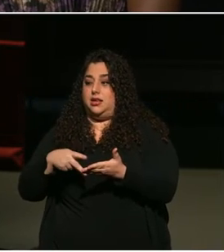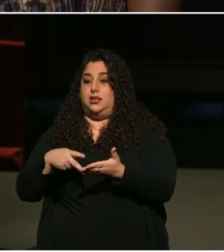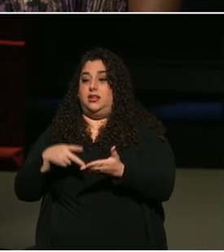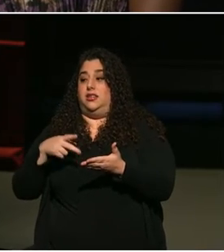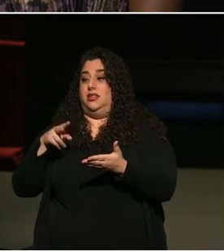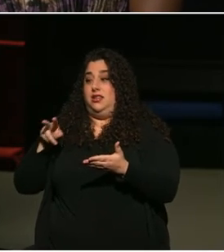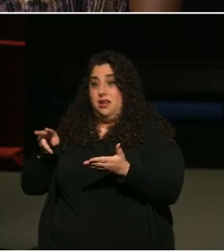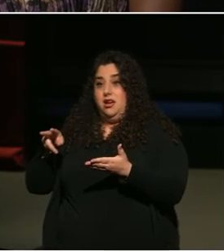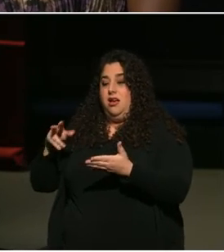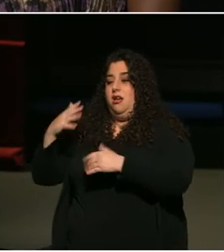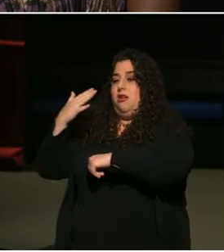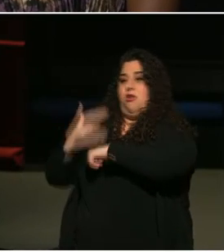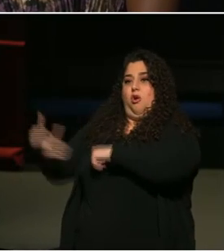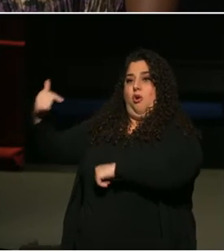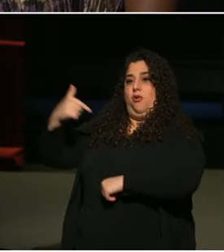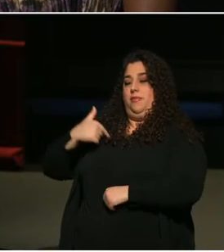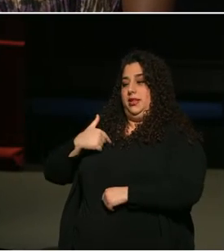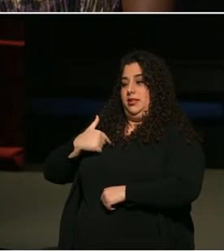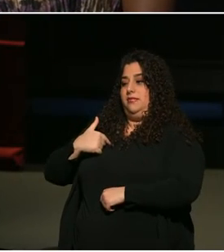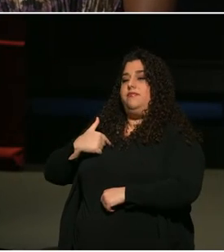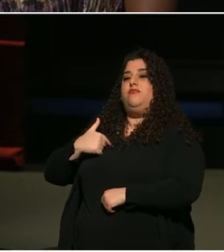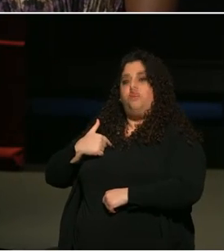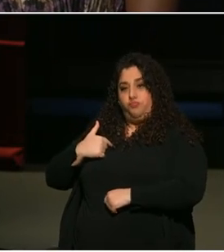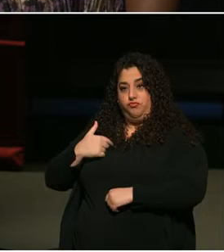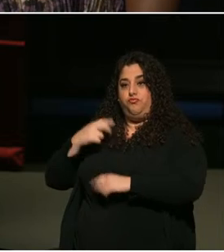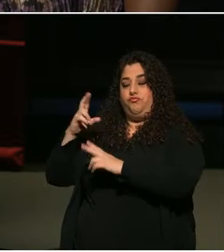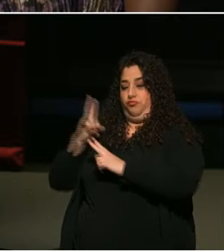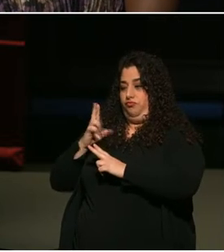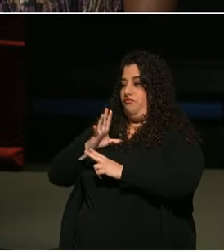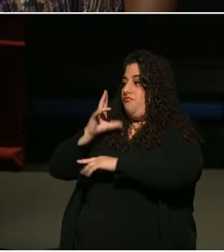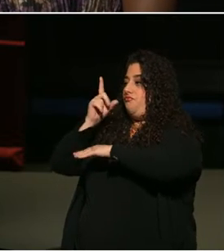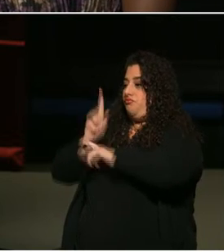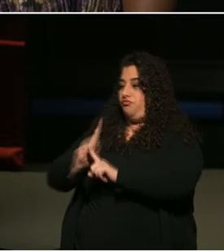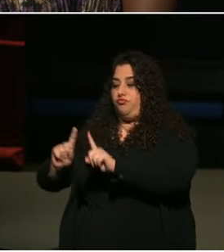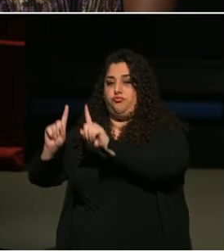wife. So, again,